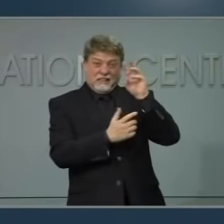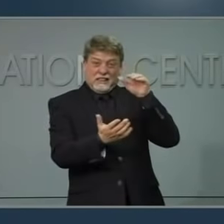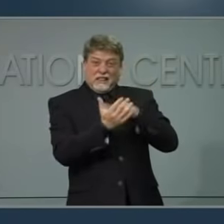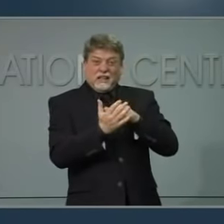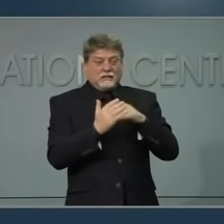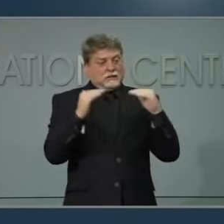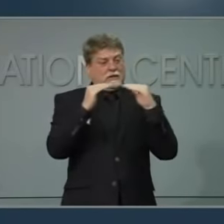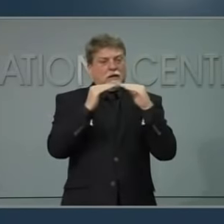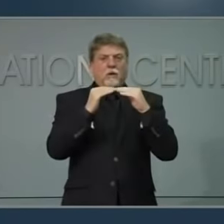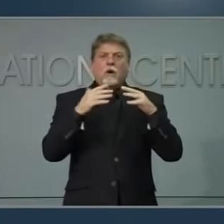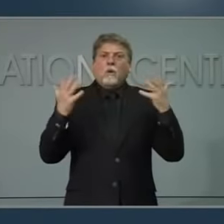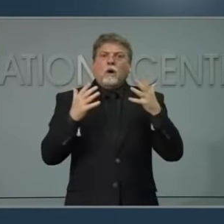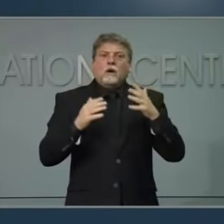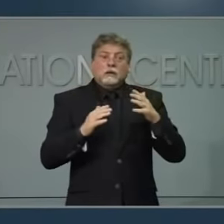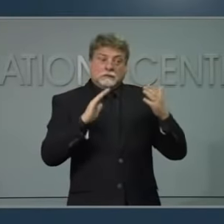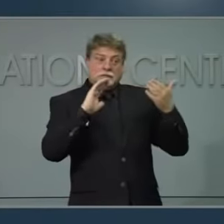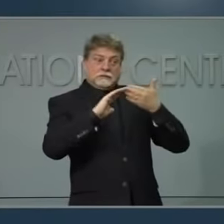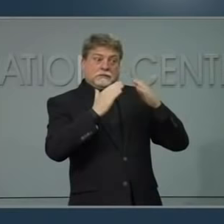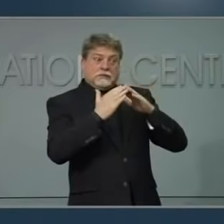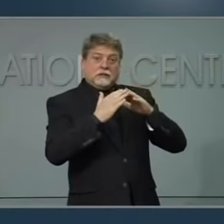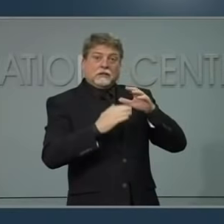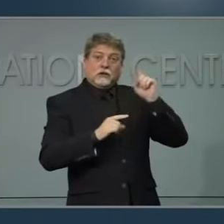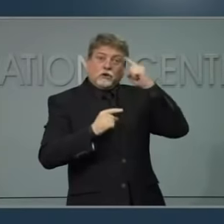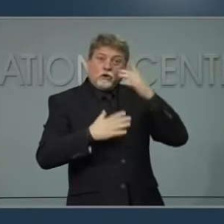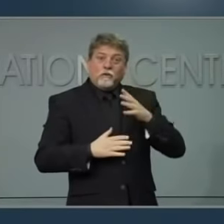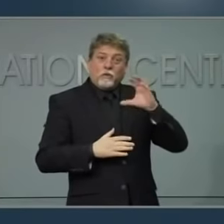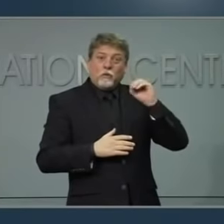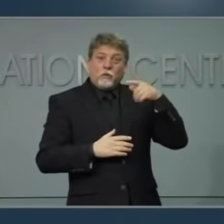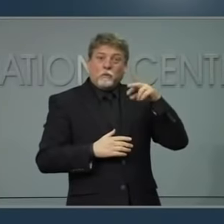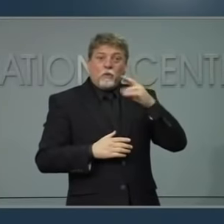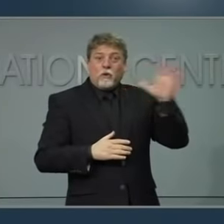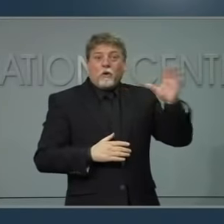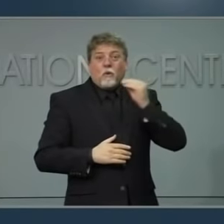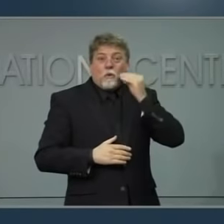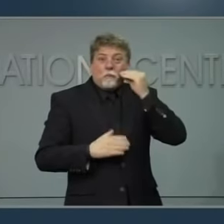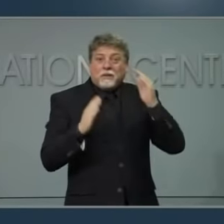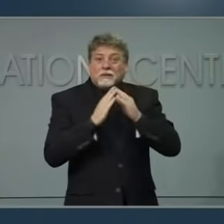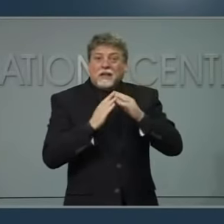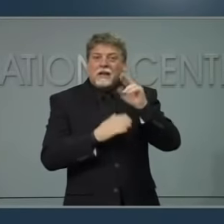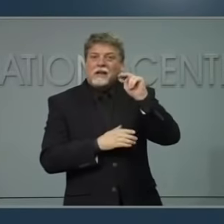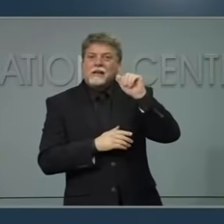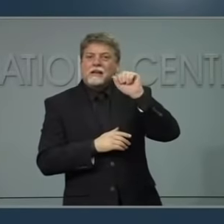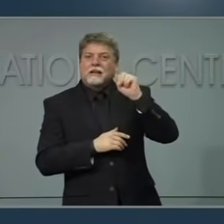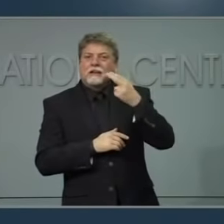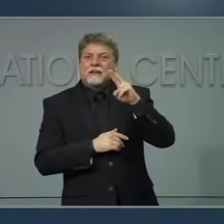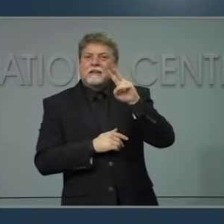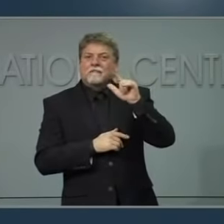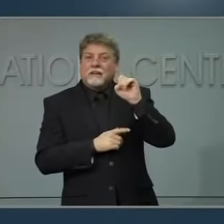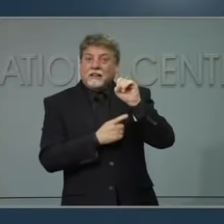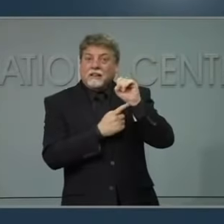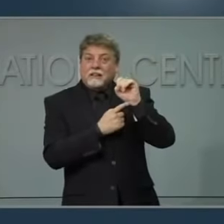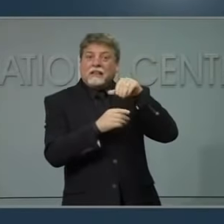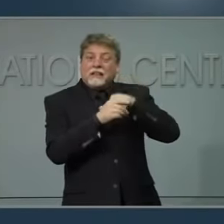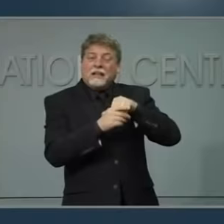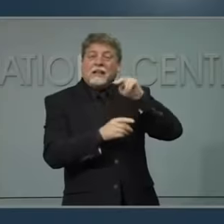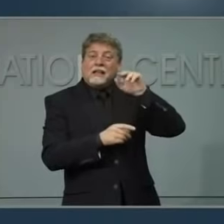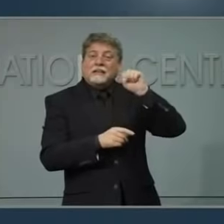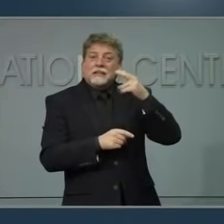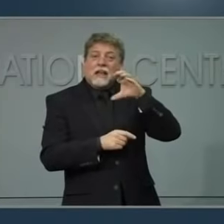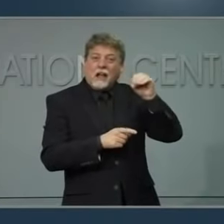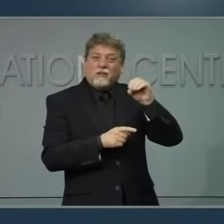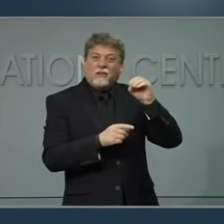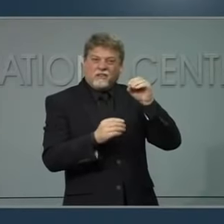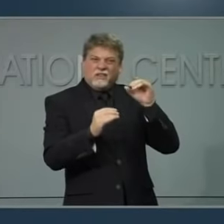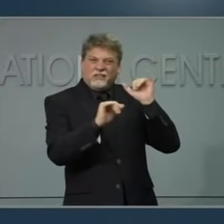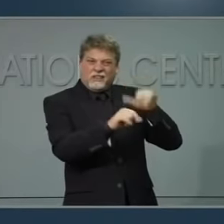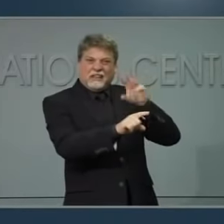than the entire population of Governor Cooper's hometown of Nashville in Nash County. Next, we